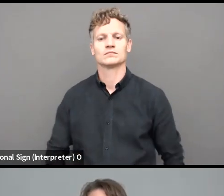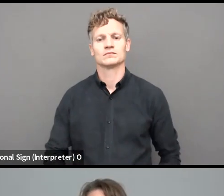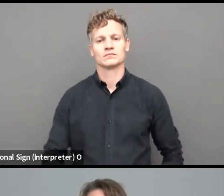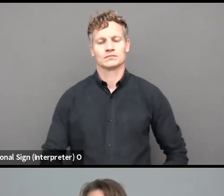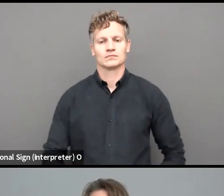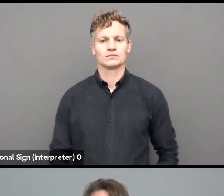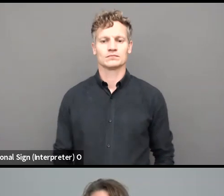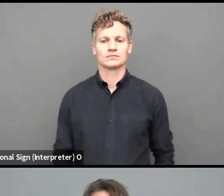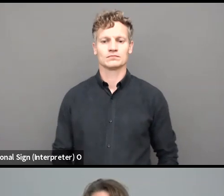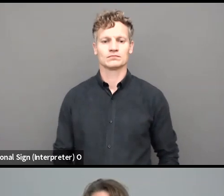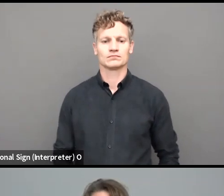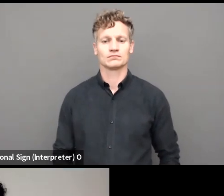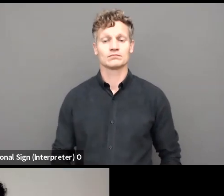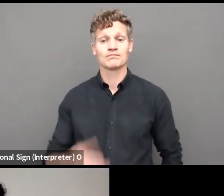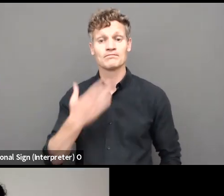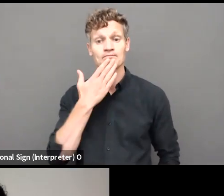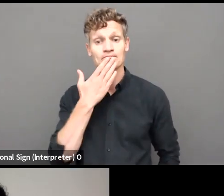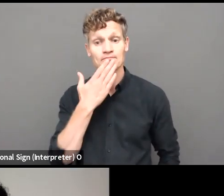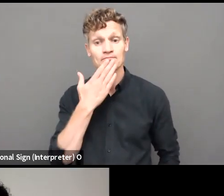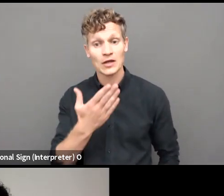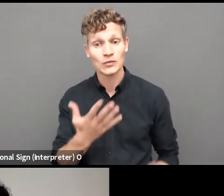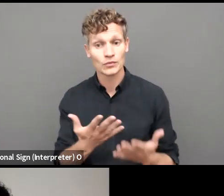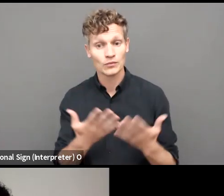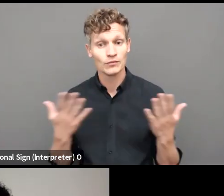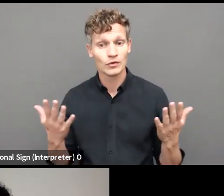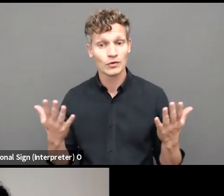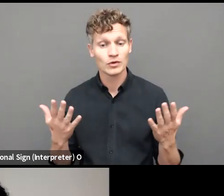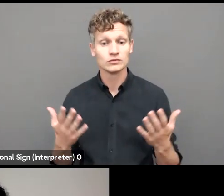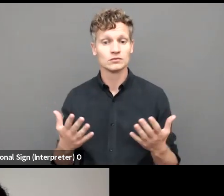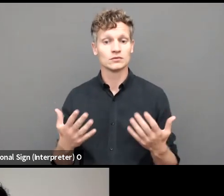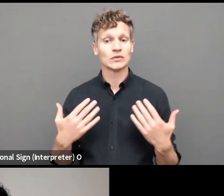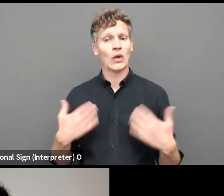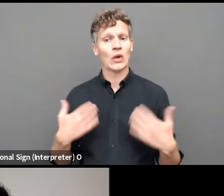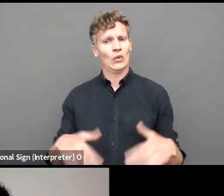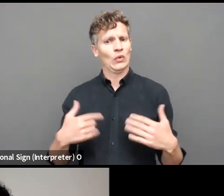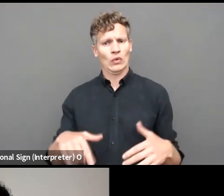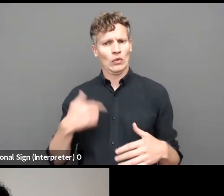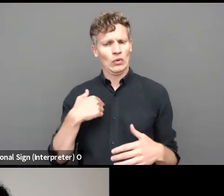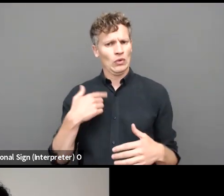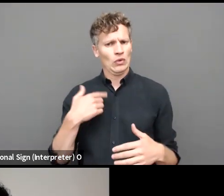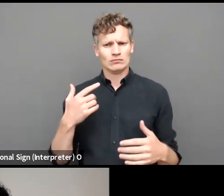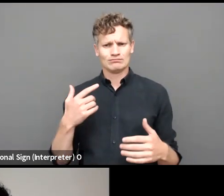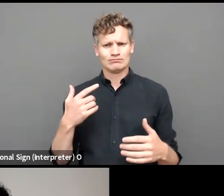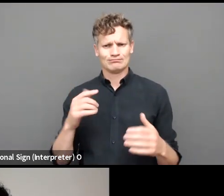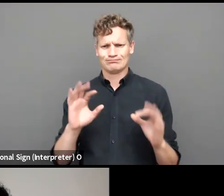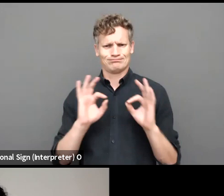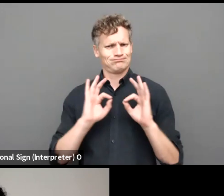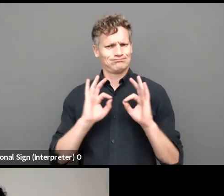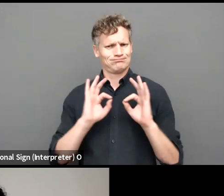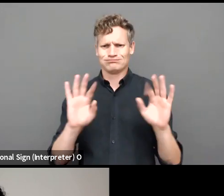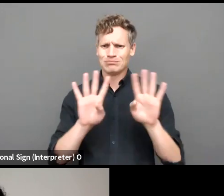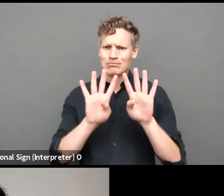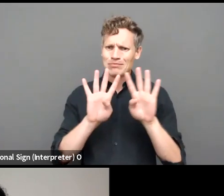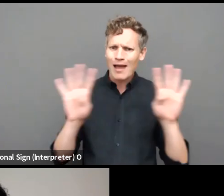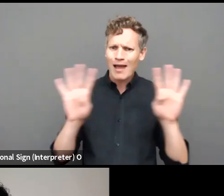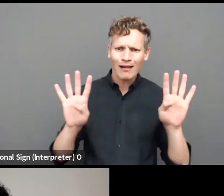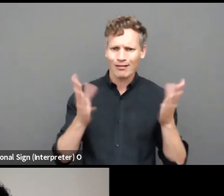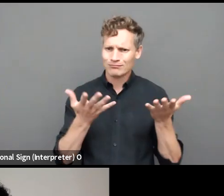Thanks very much. And let me just say that was a really inspiring and brilliant panel, well worth the